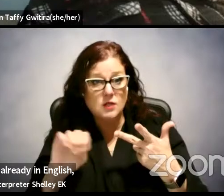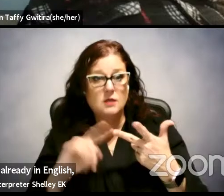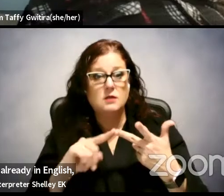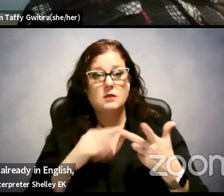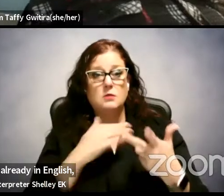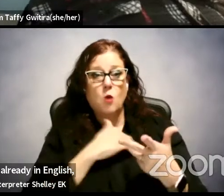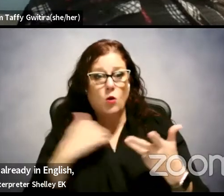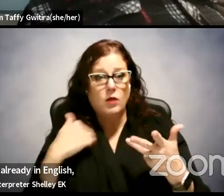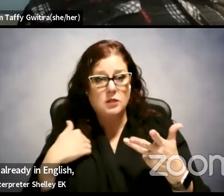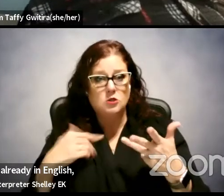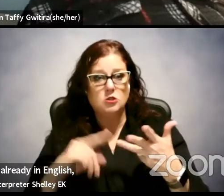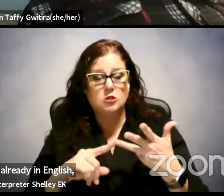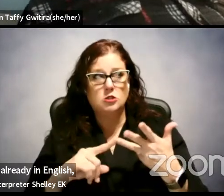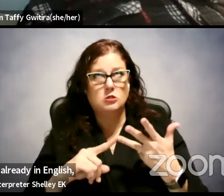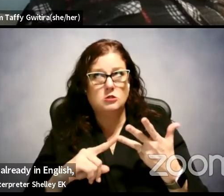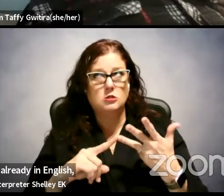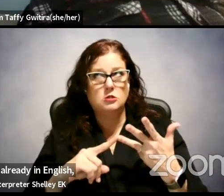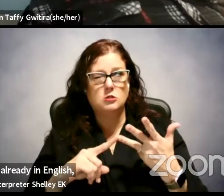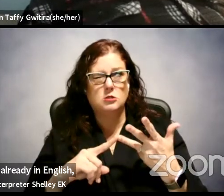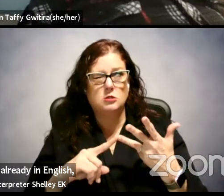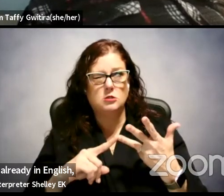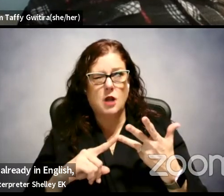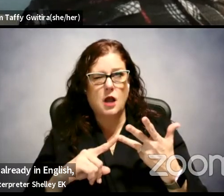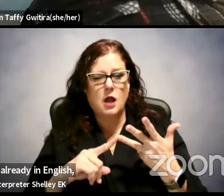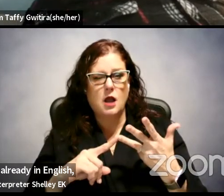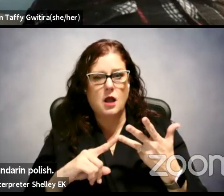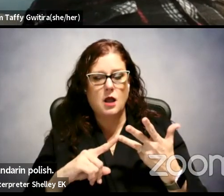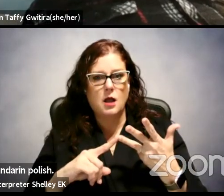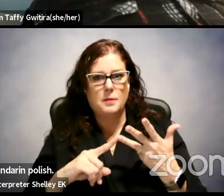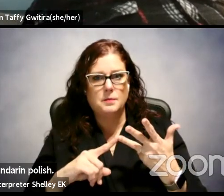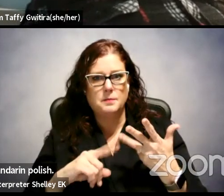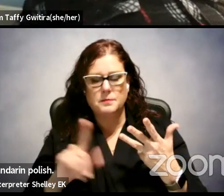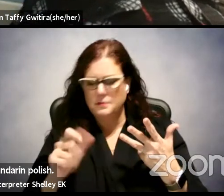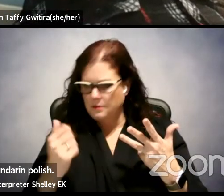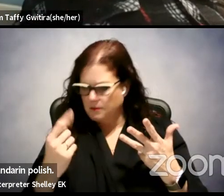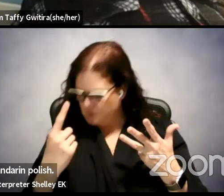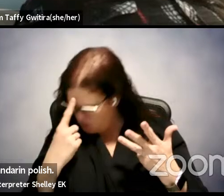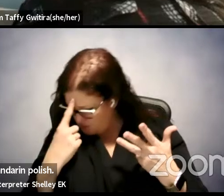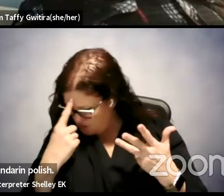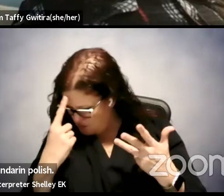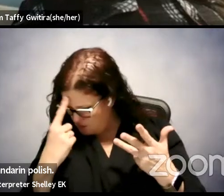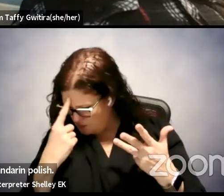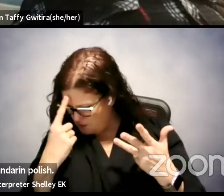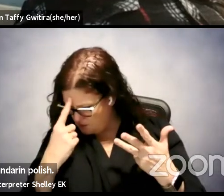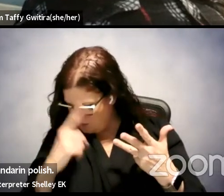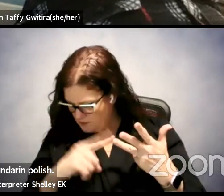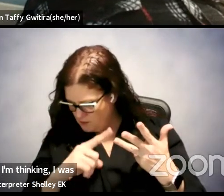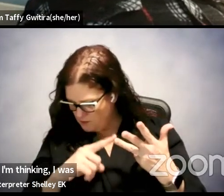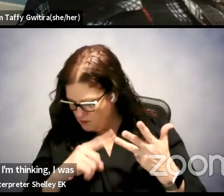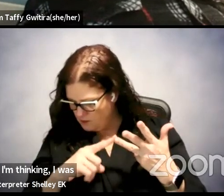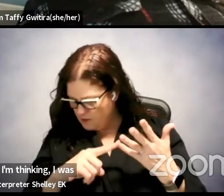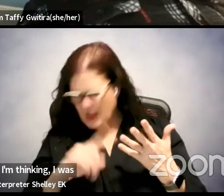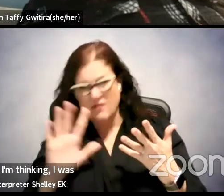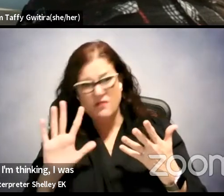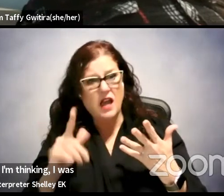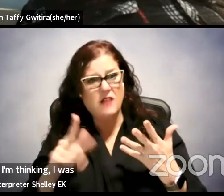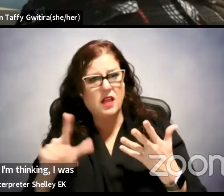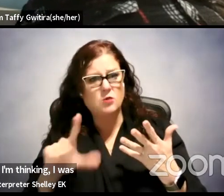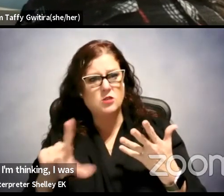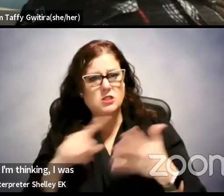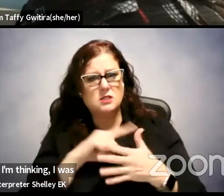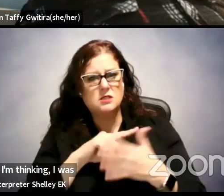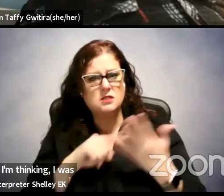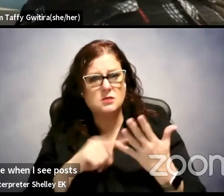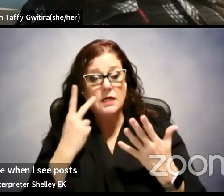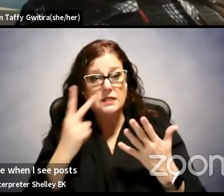Polish. I had another one in mind. Like I was thinking 5 languages, because when I